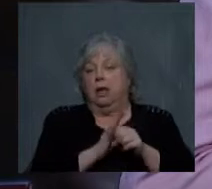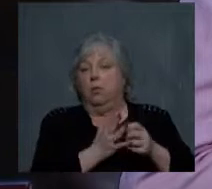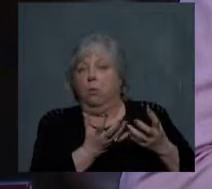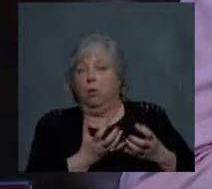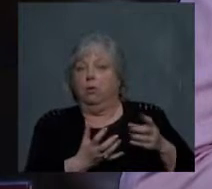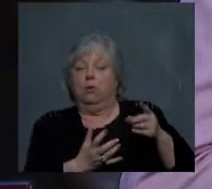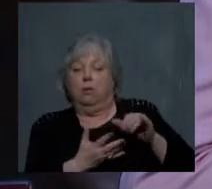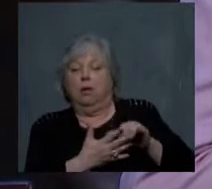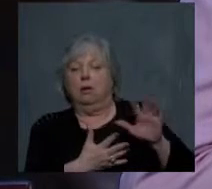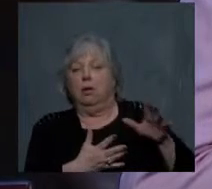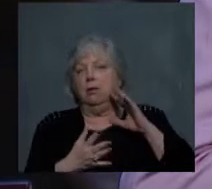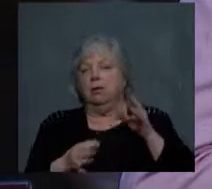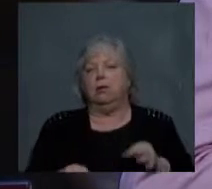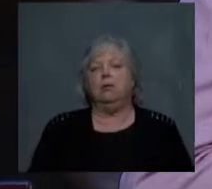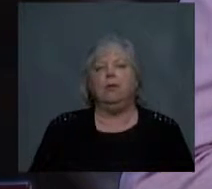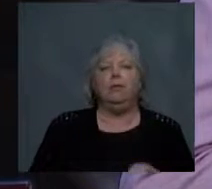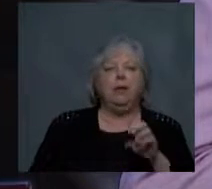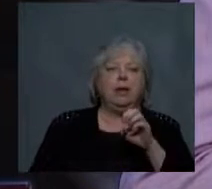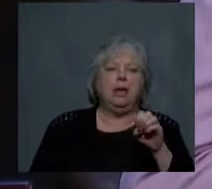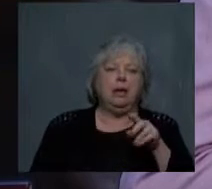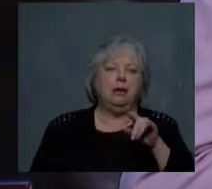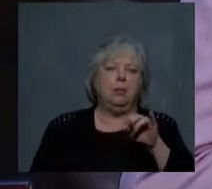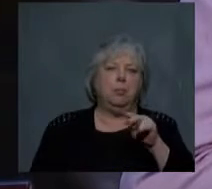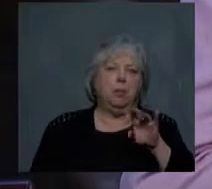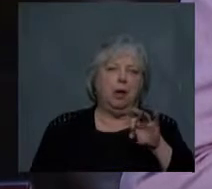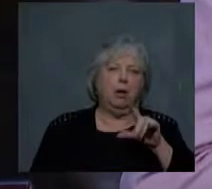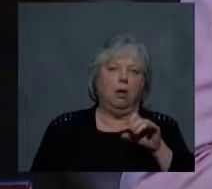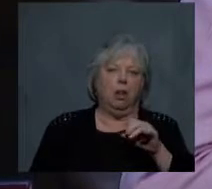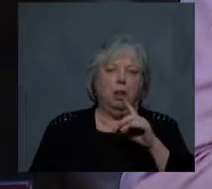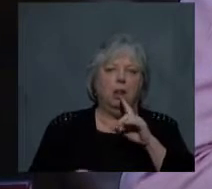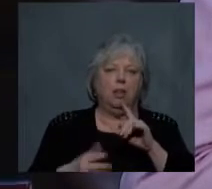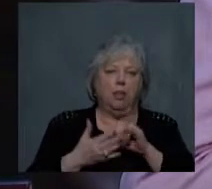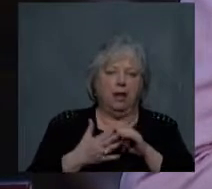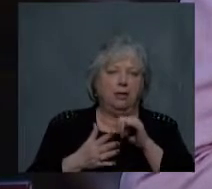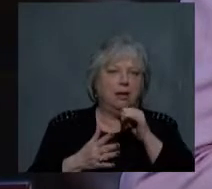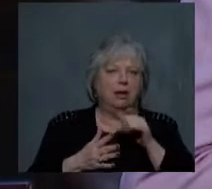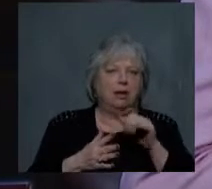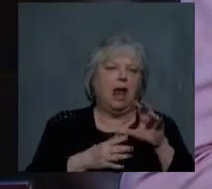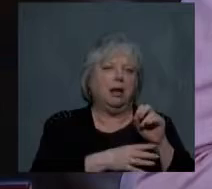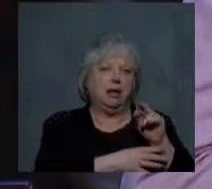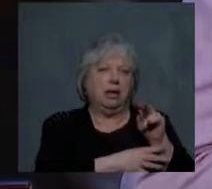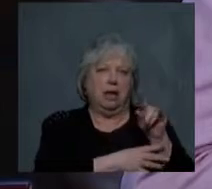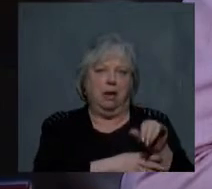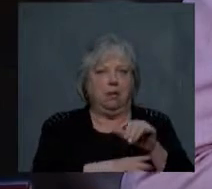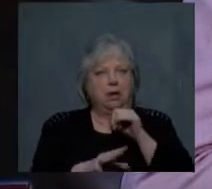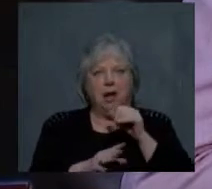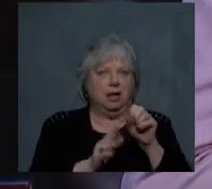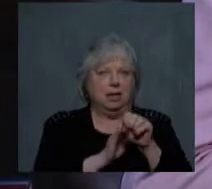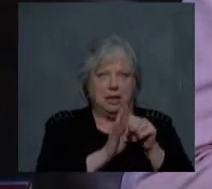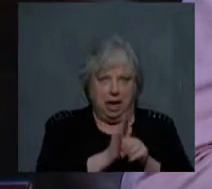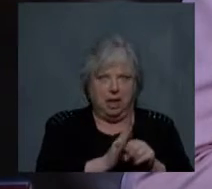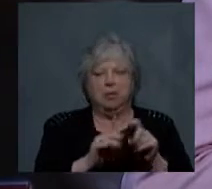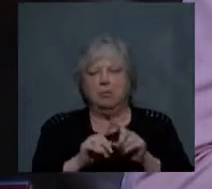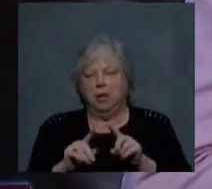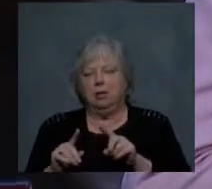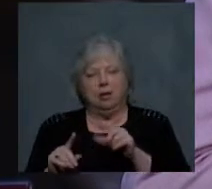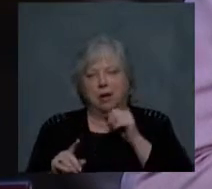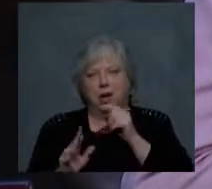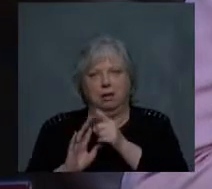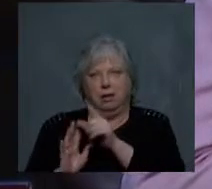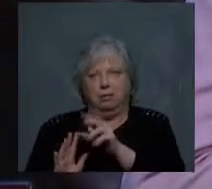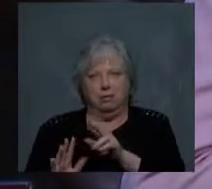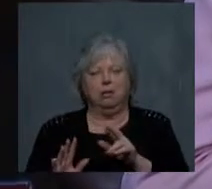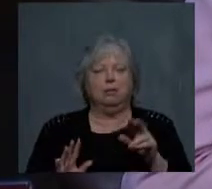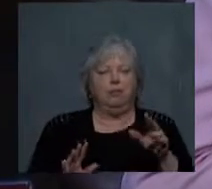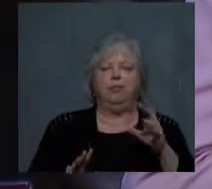does that, right? East Pinnacle. Yeah, on So, Pinnacle. yeah, she's East County- Pinnacle, so that's county, that's not The state. county would determine that then. Mhm. Okay. Thank